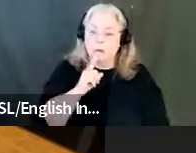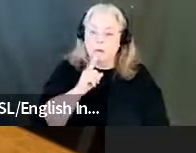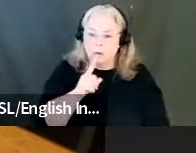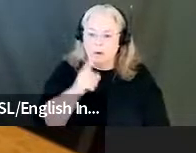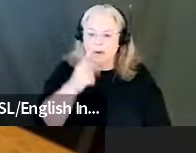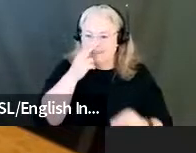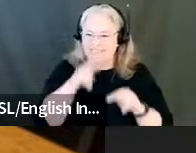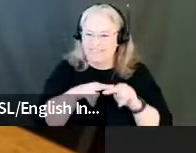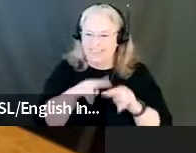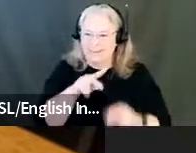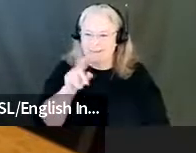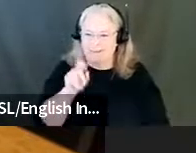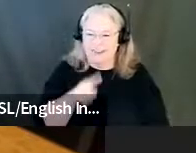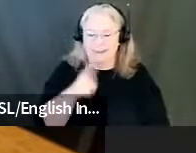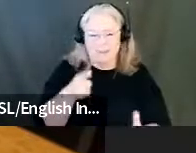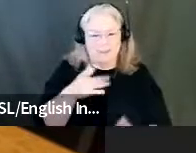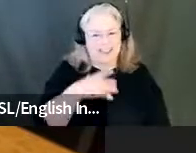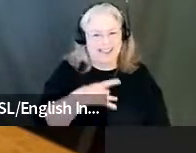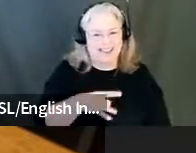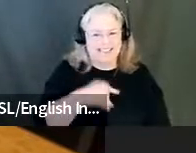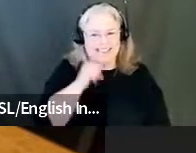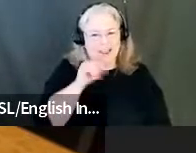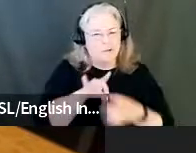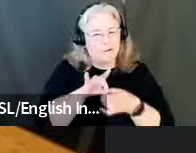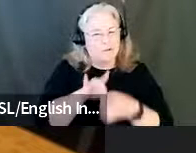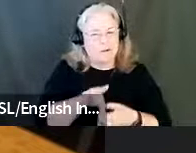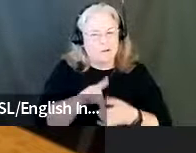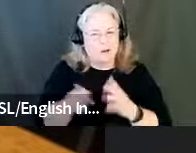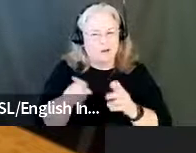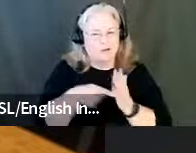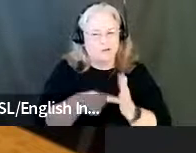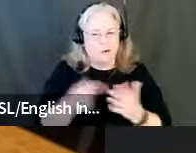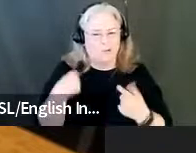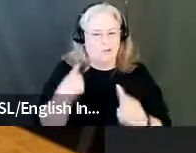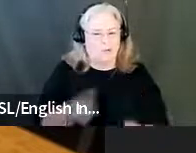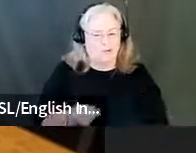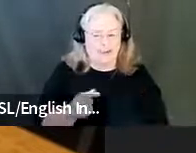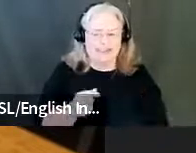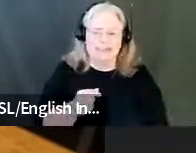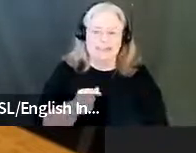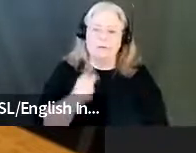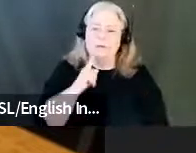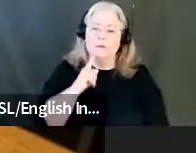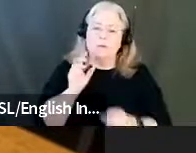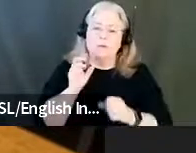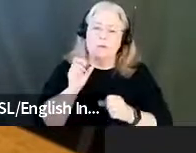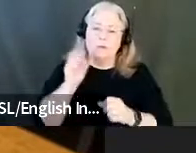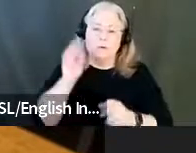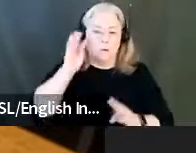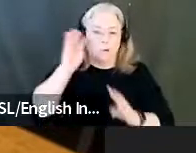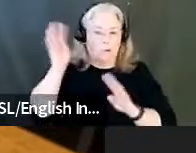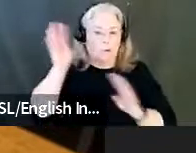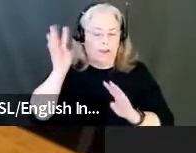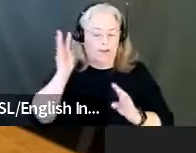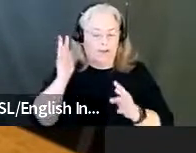fun question I think you might like. It's not quite related to anything you've shown yet, but it's a creative problem solving